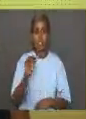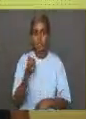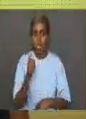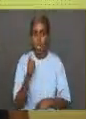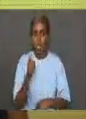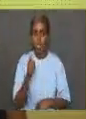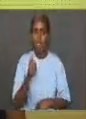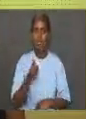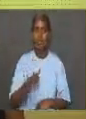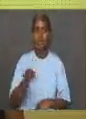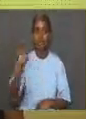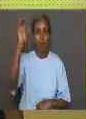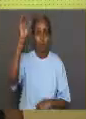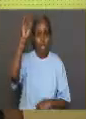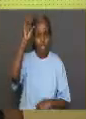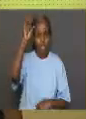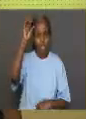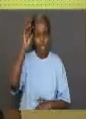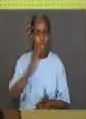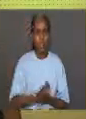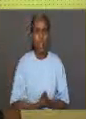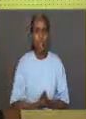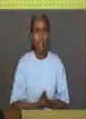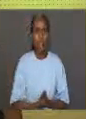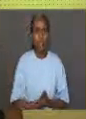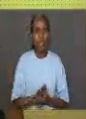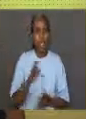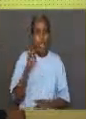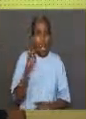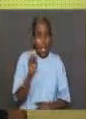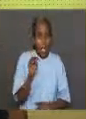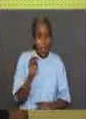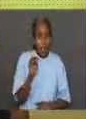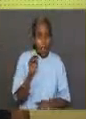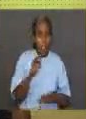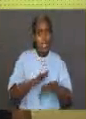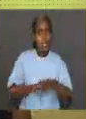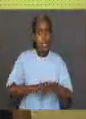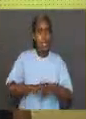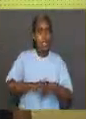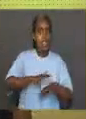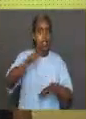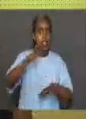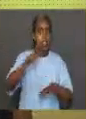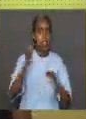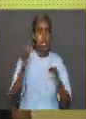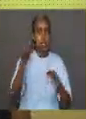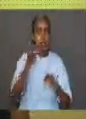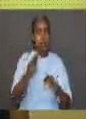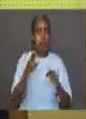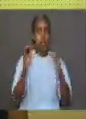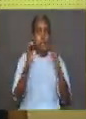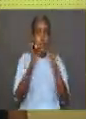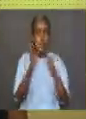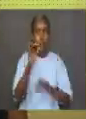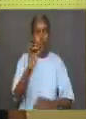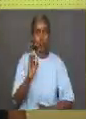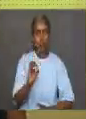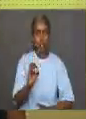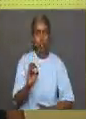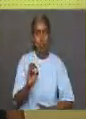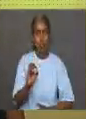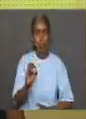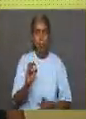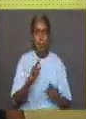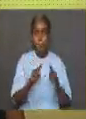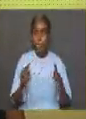the power of c, when m is greater than or equal to 0